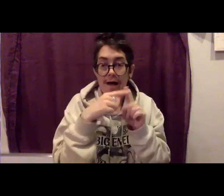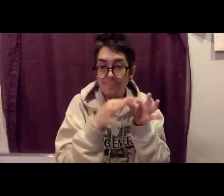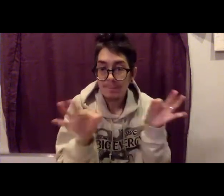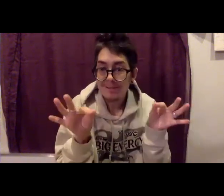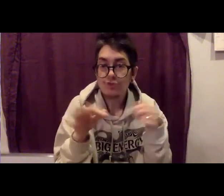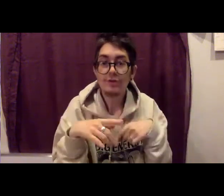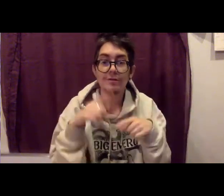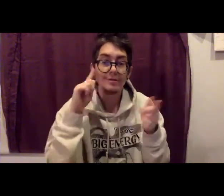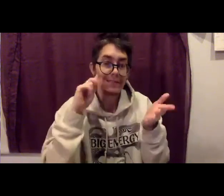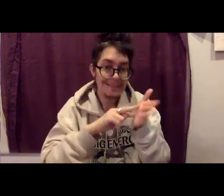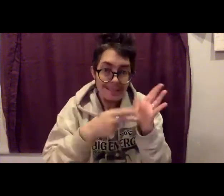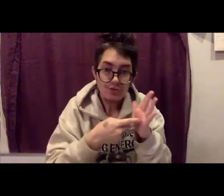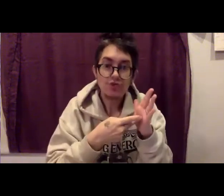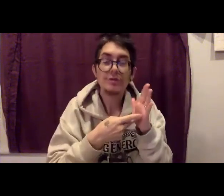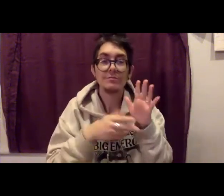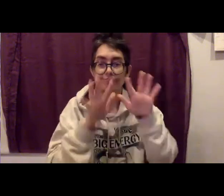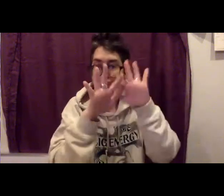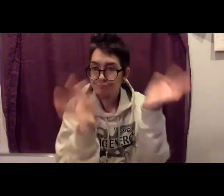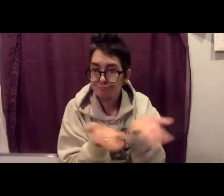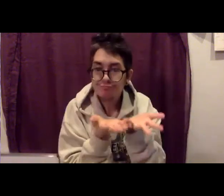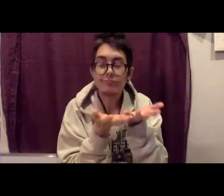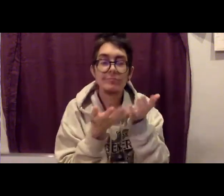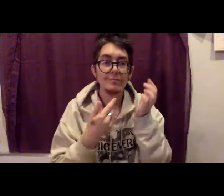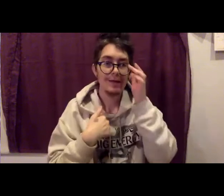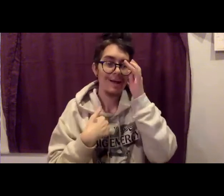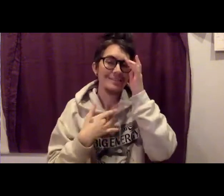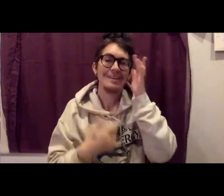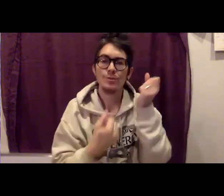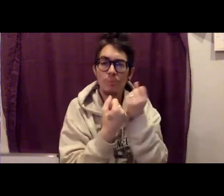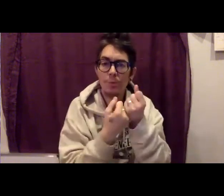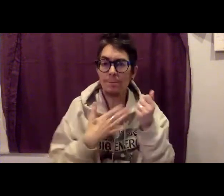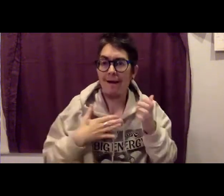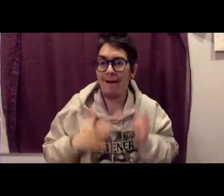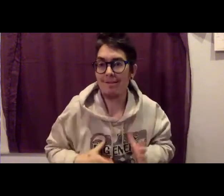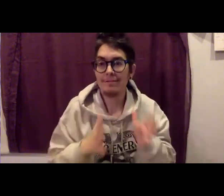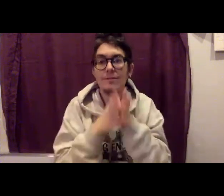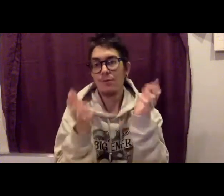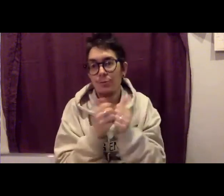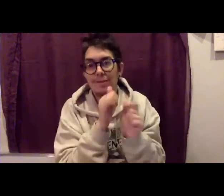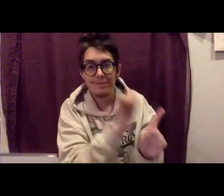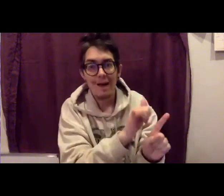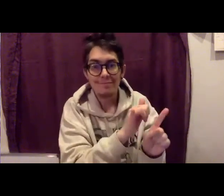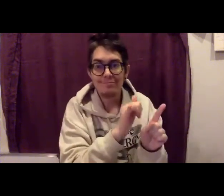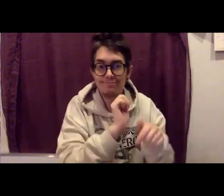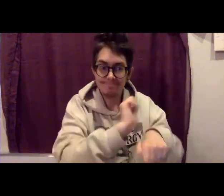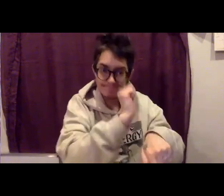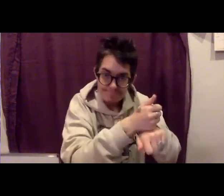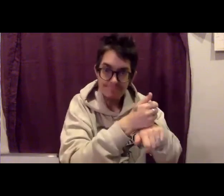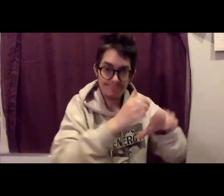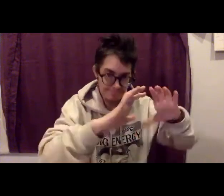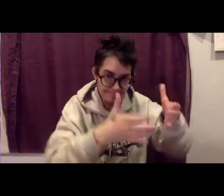And so related to affirmations and intentions in this whole arena. And so